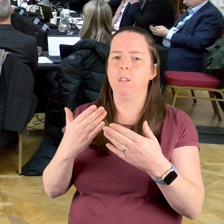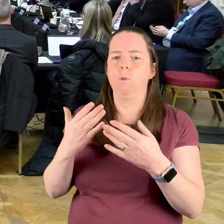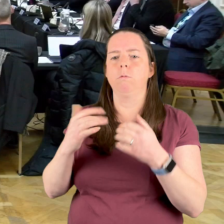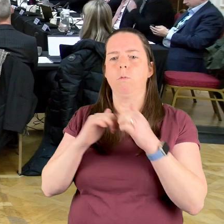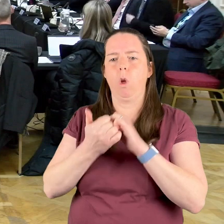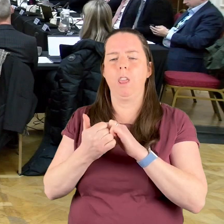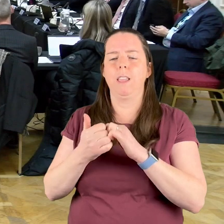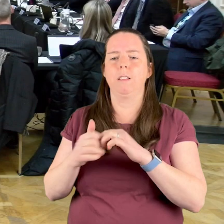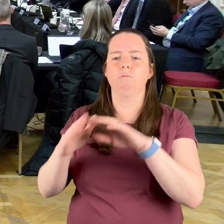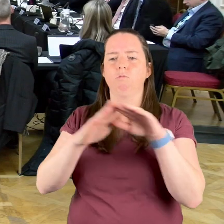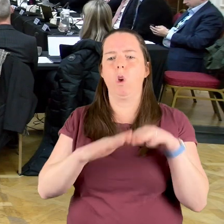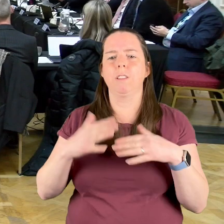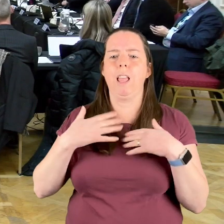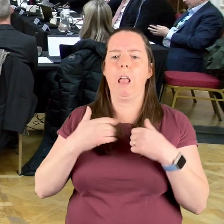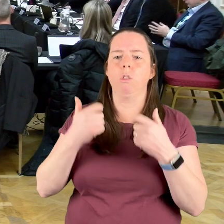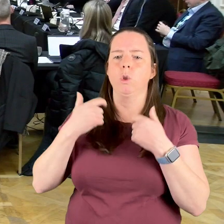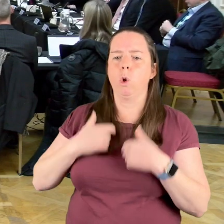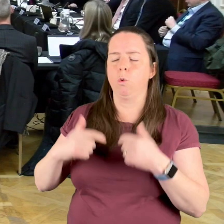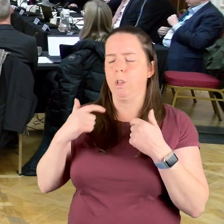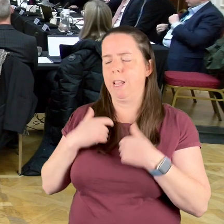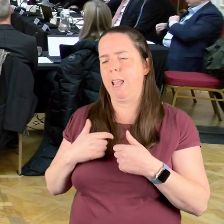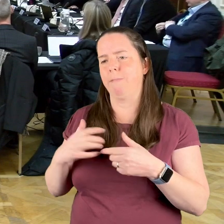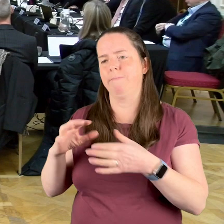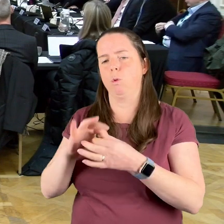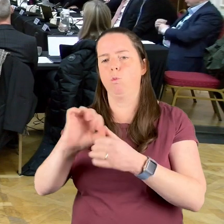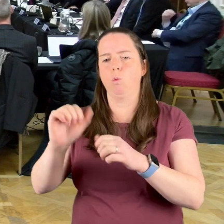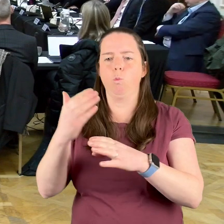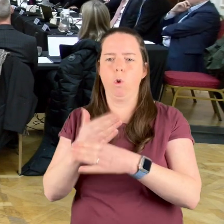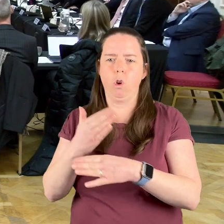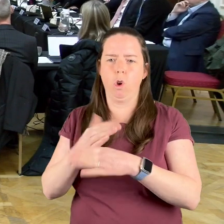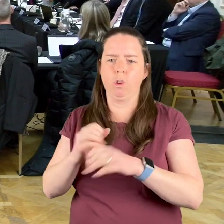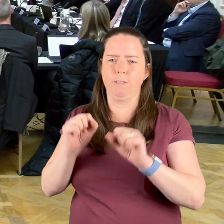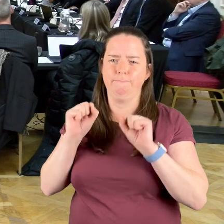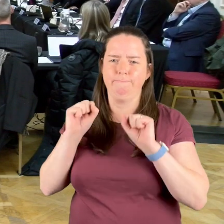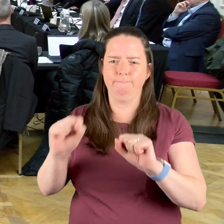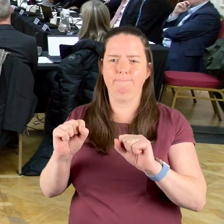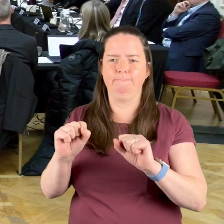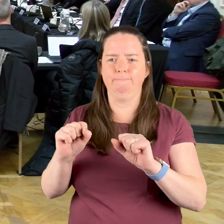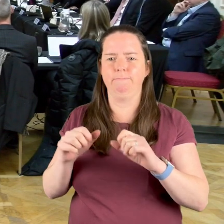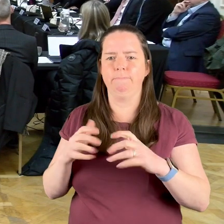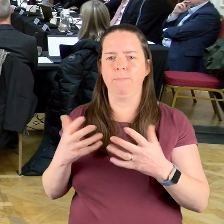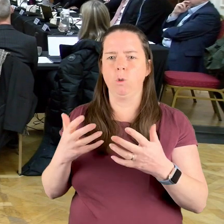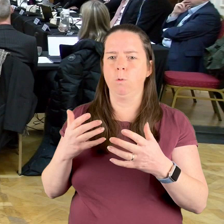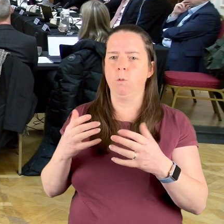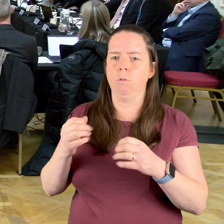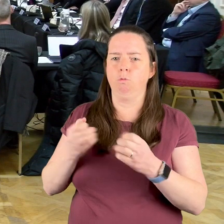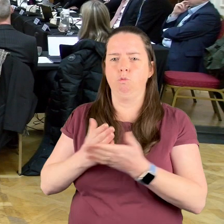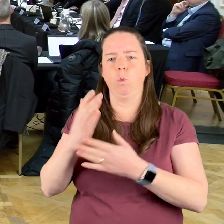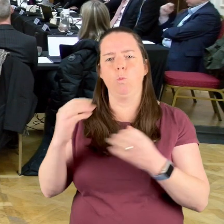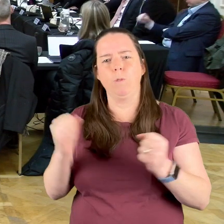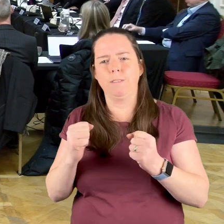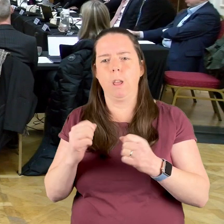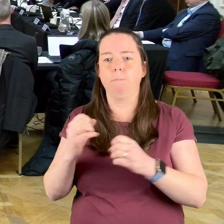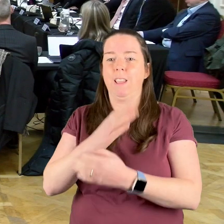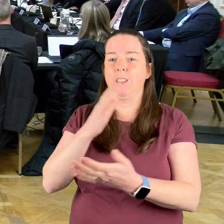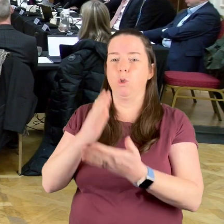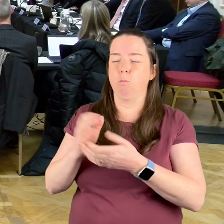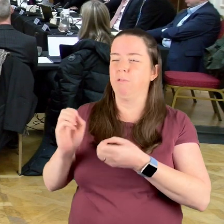colleagues across health and social care in terms of the work that they're doing over winter to ensure that we continue